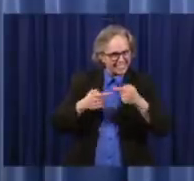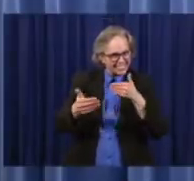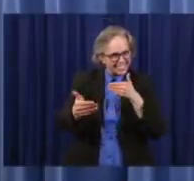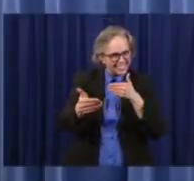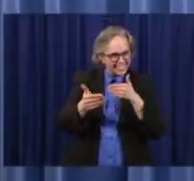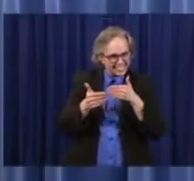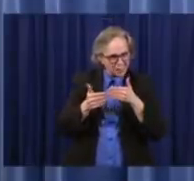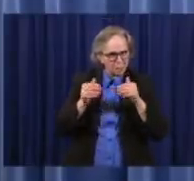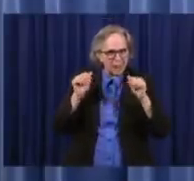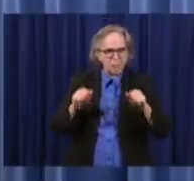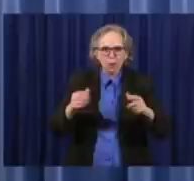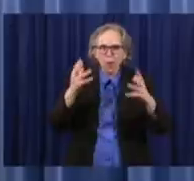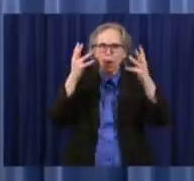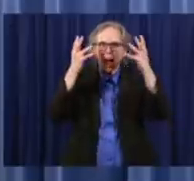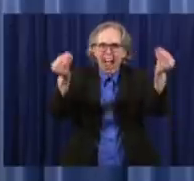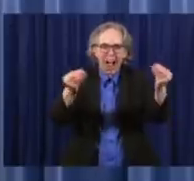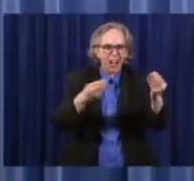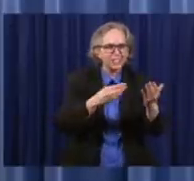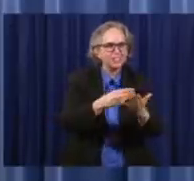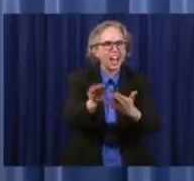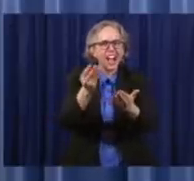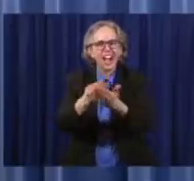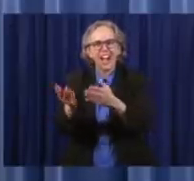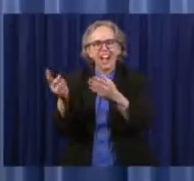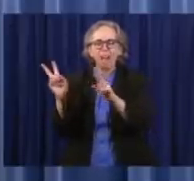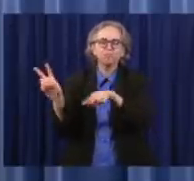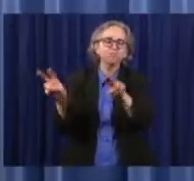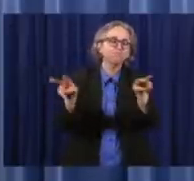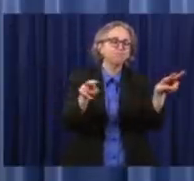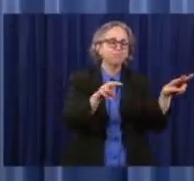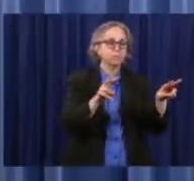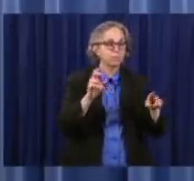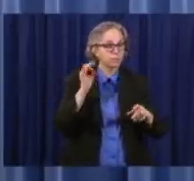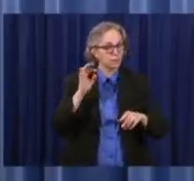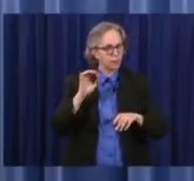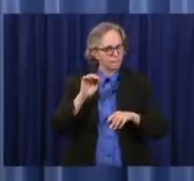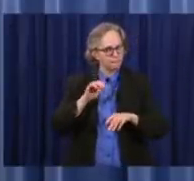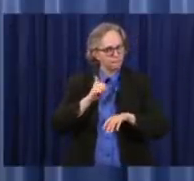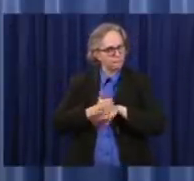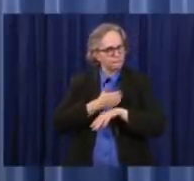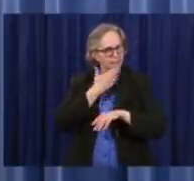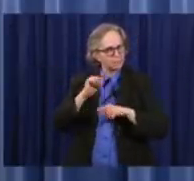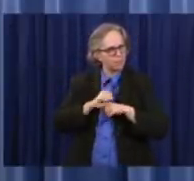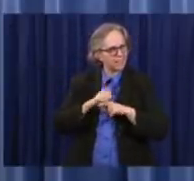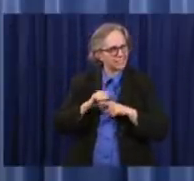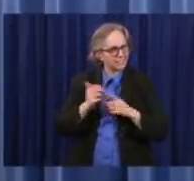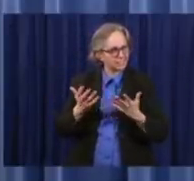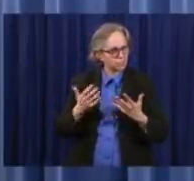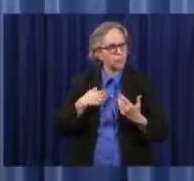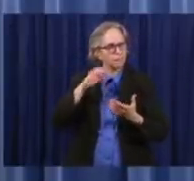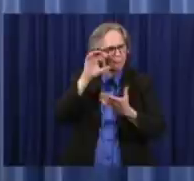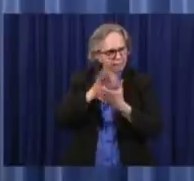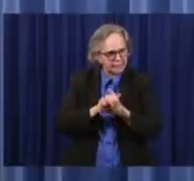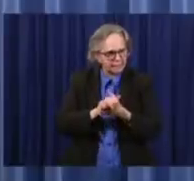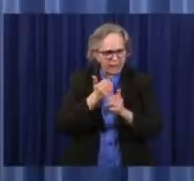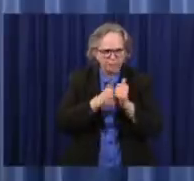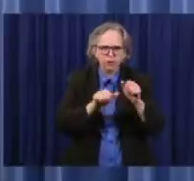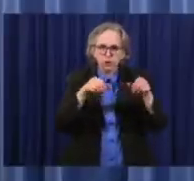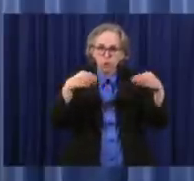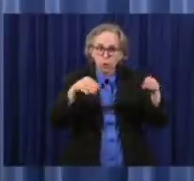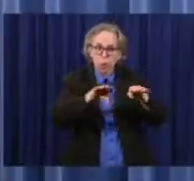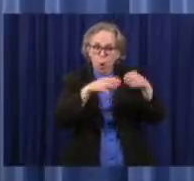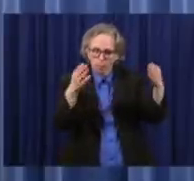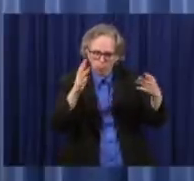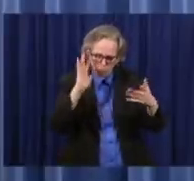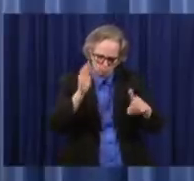And again, we have the best practices, and we believe that every store that will be open will be following the